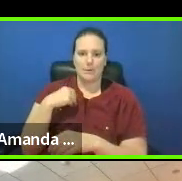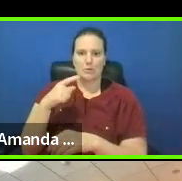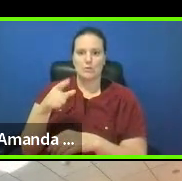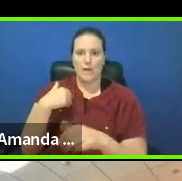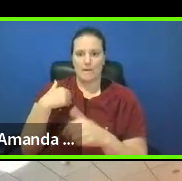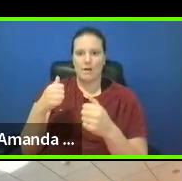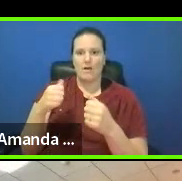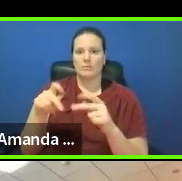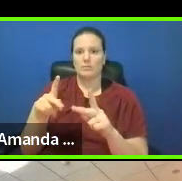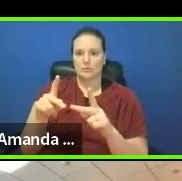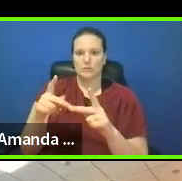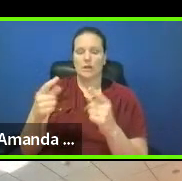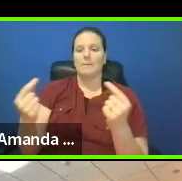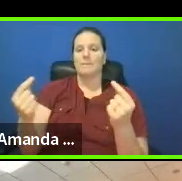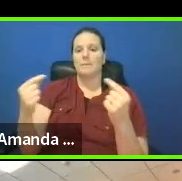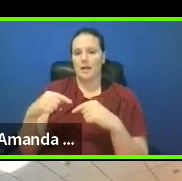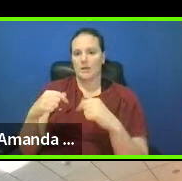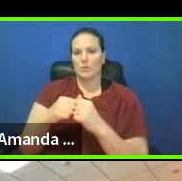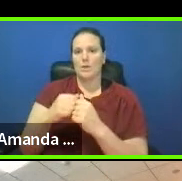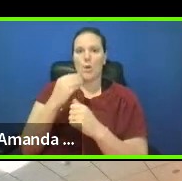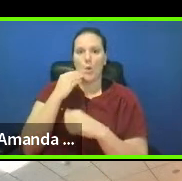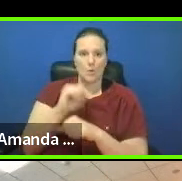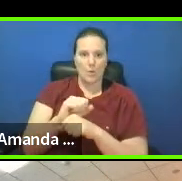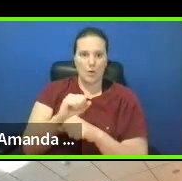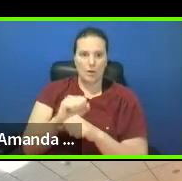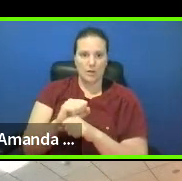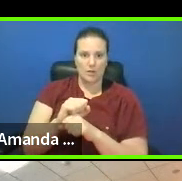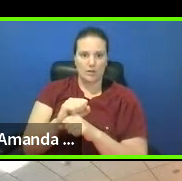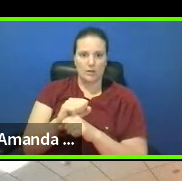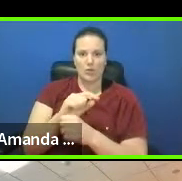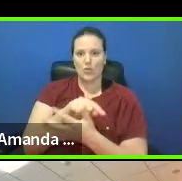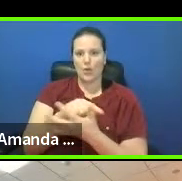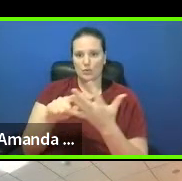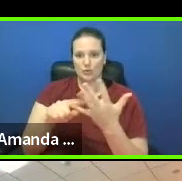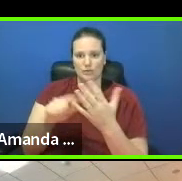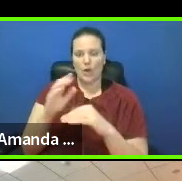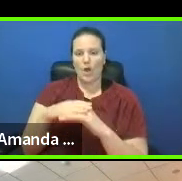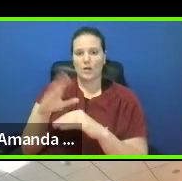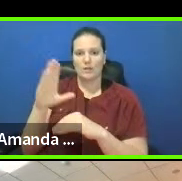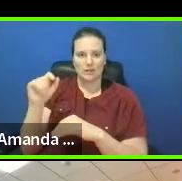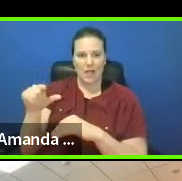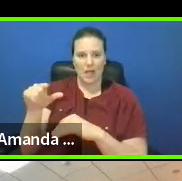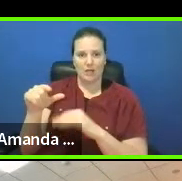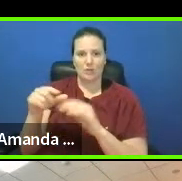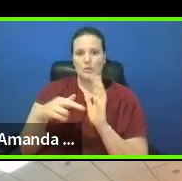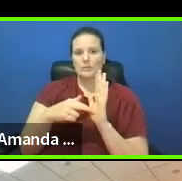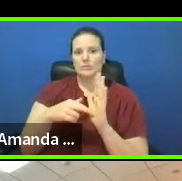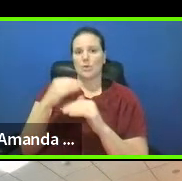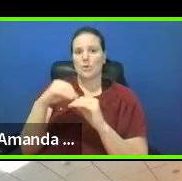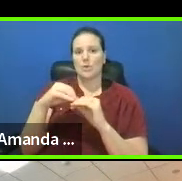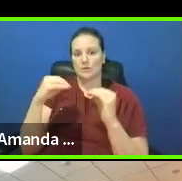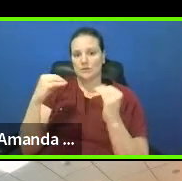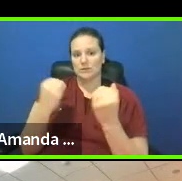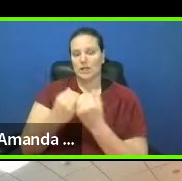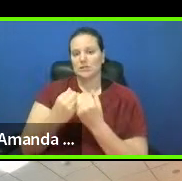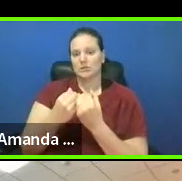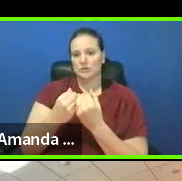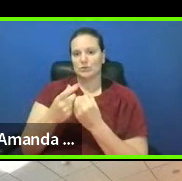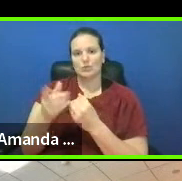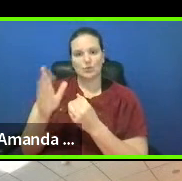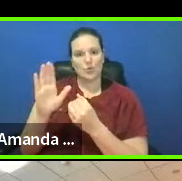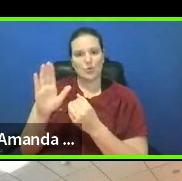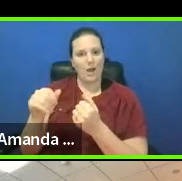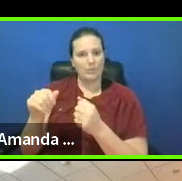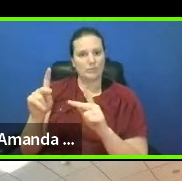the opportunity to come back with some homework. So those of you that are on the CAG that represent organizations, this is your